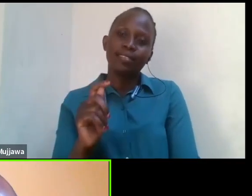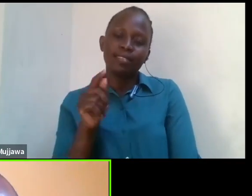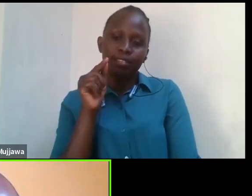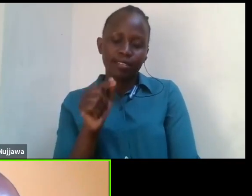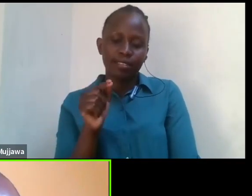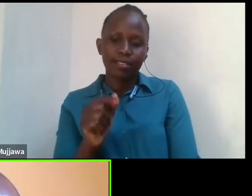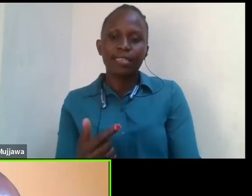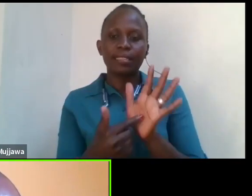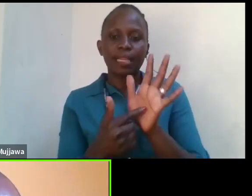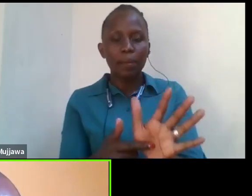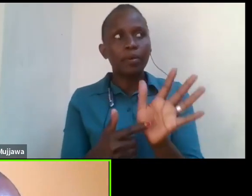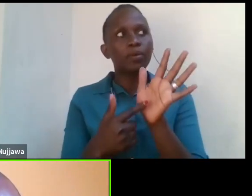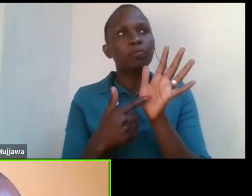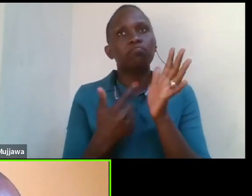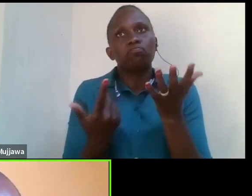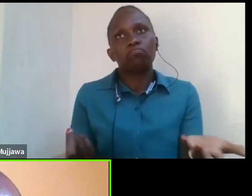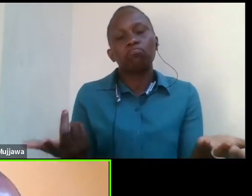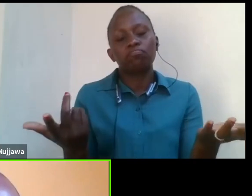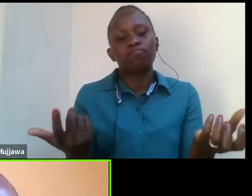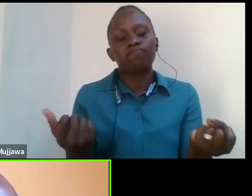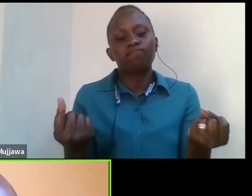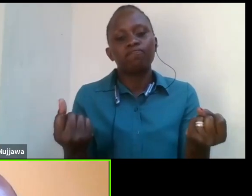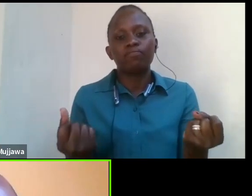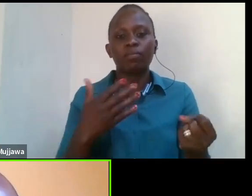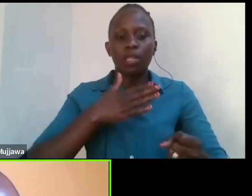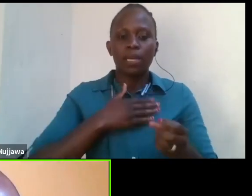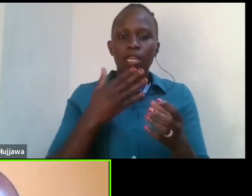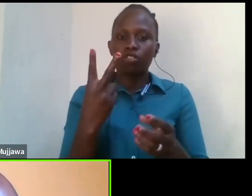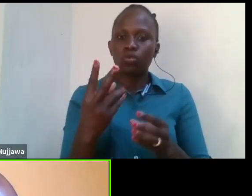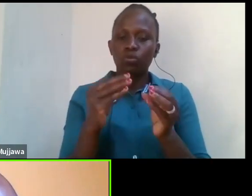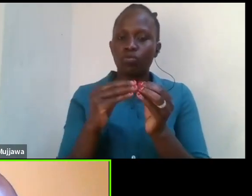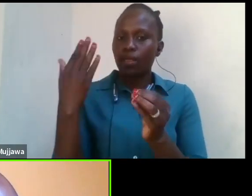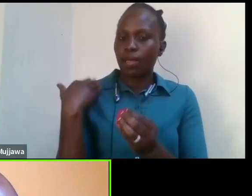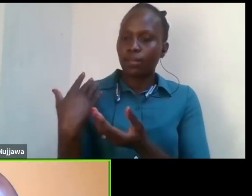Let's say, for example, the likes of my two brothers here,